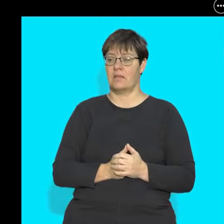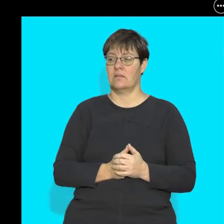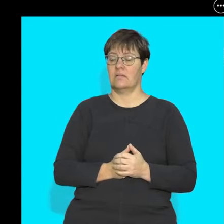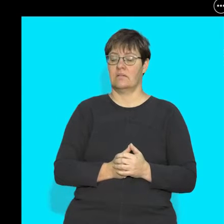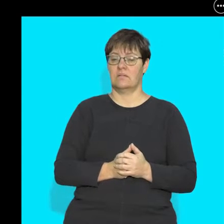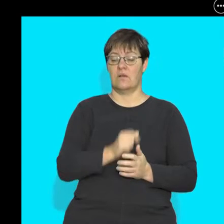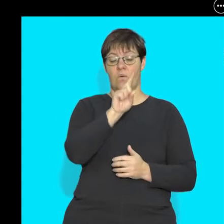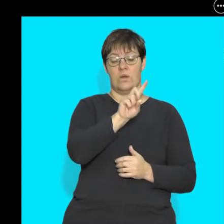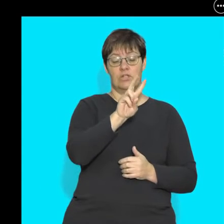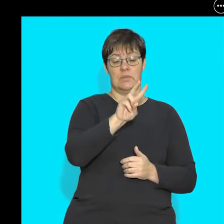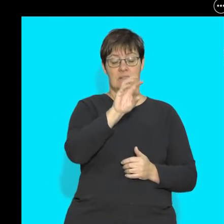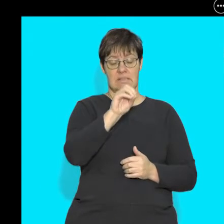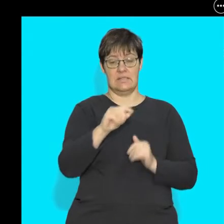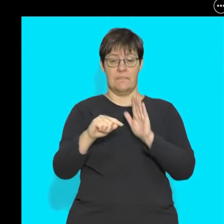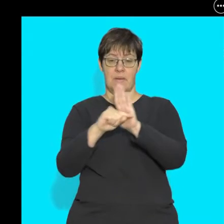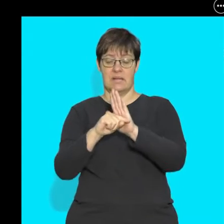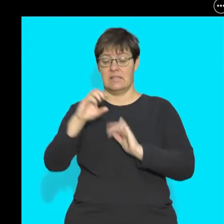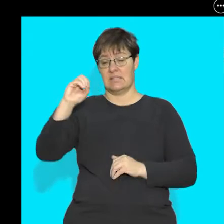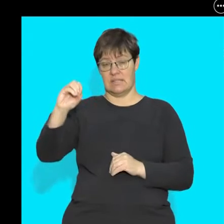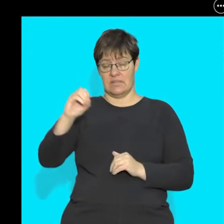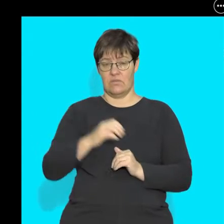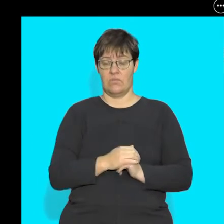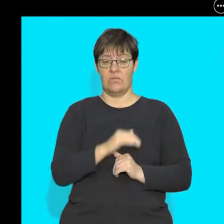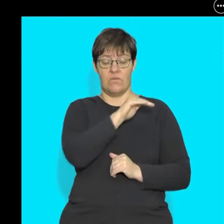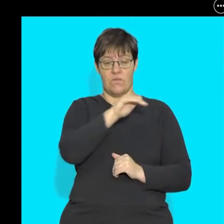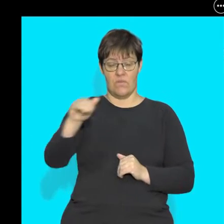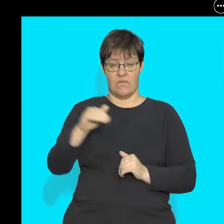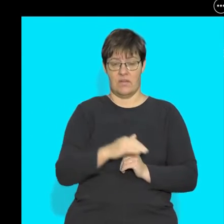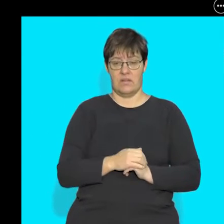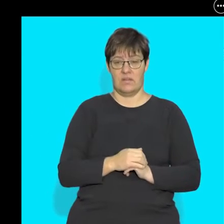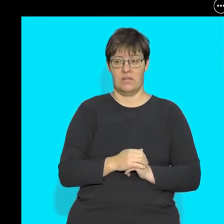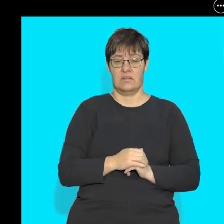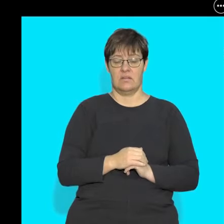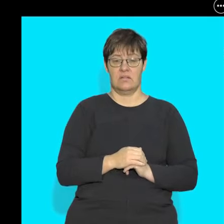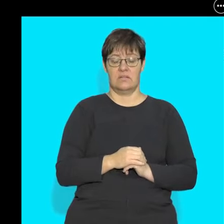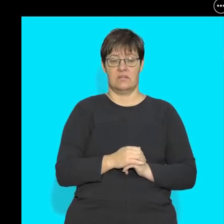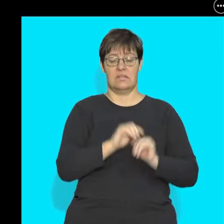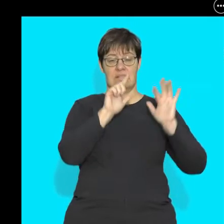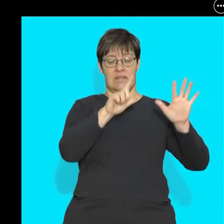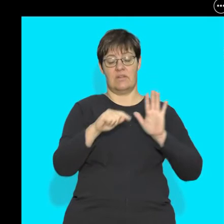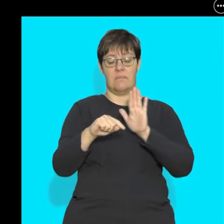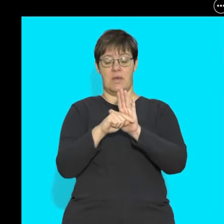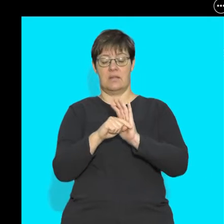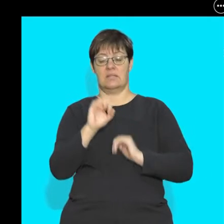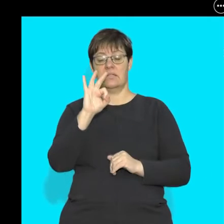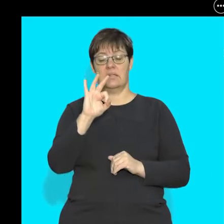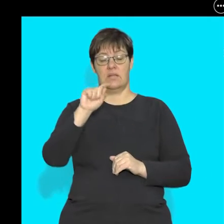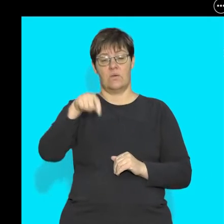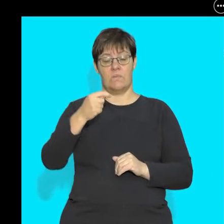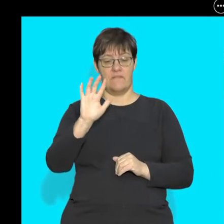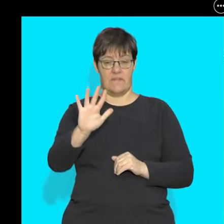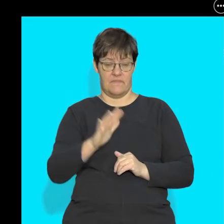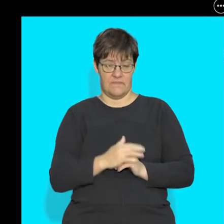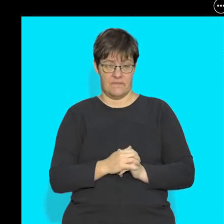go 120 minus 0 over 7